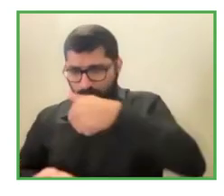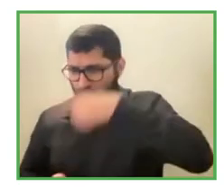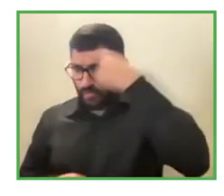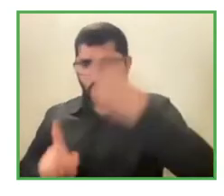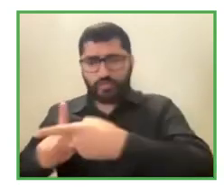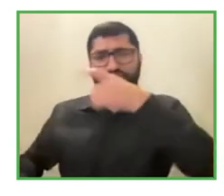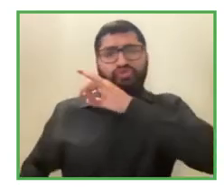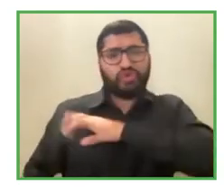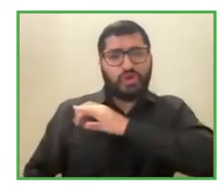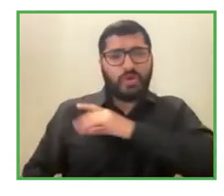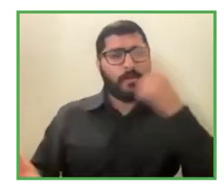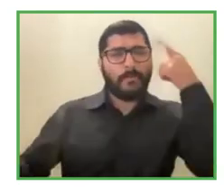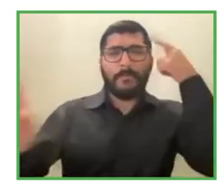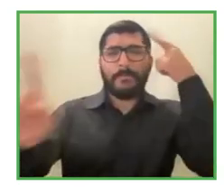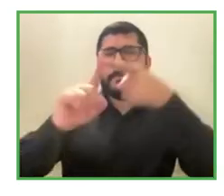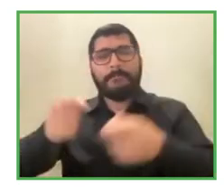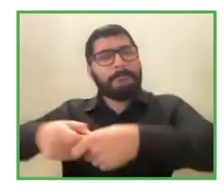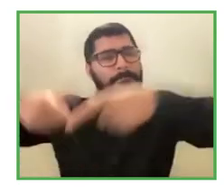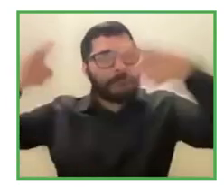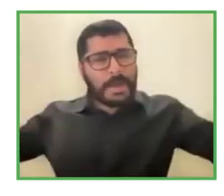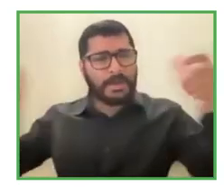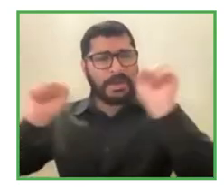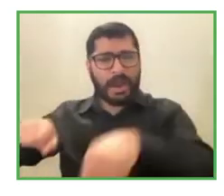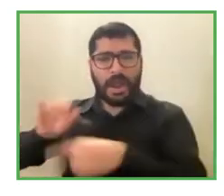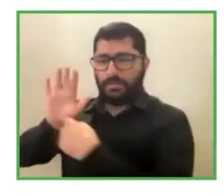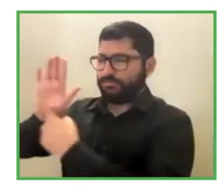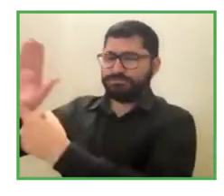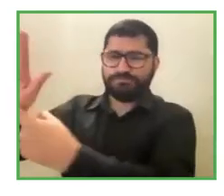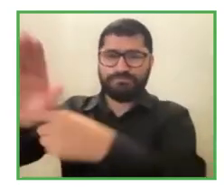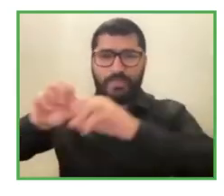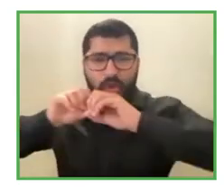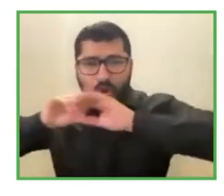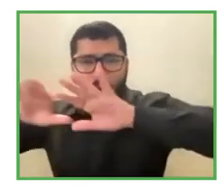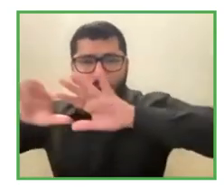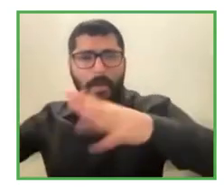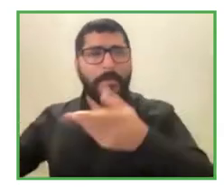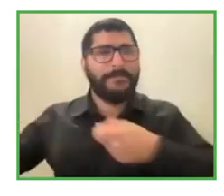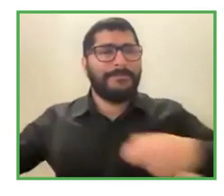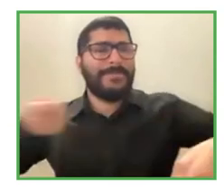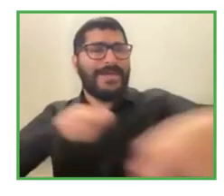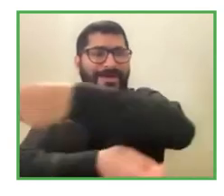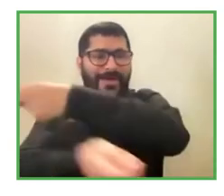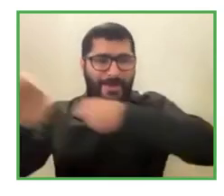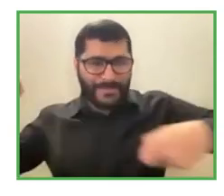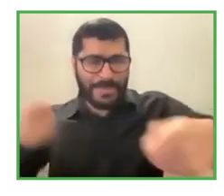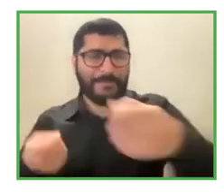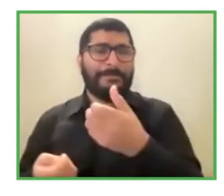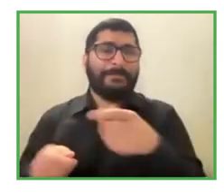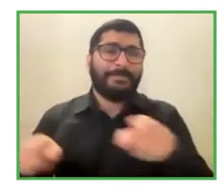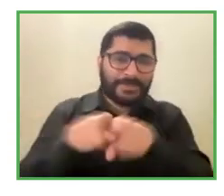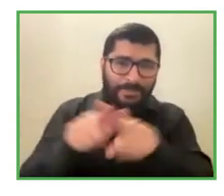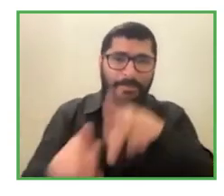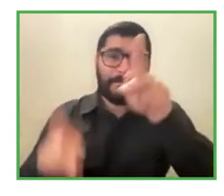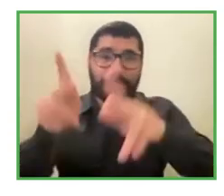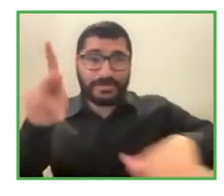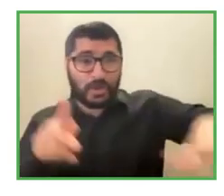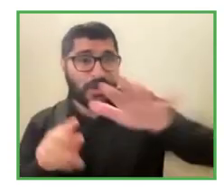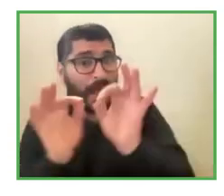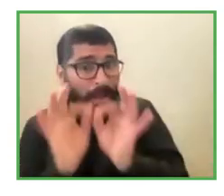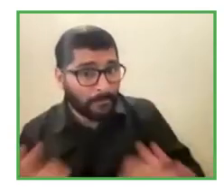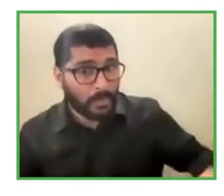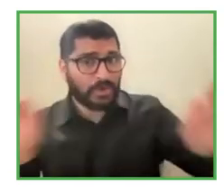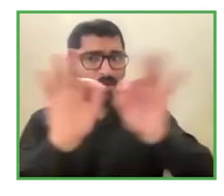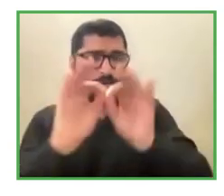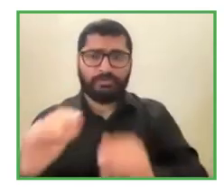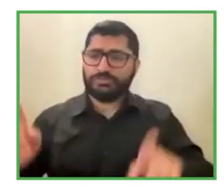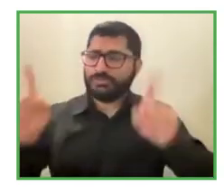is to show the market and the society the importance of having